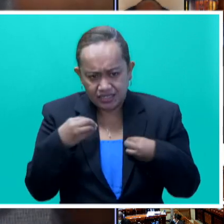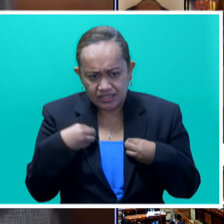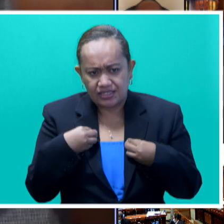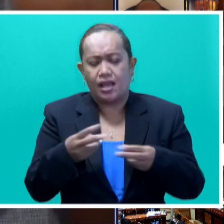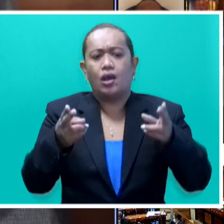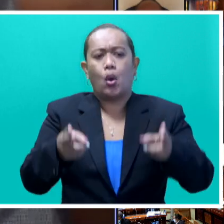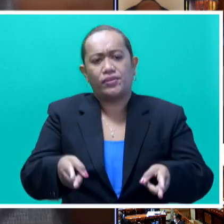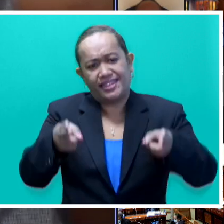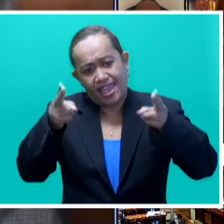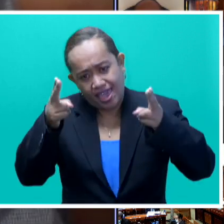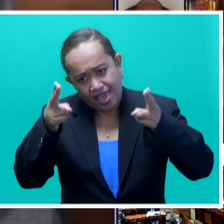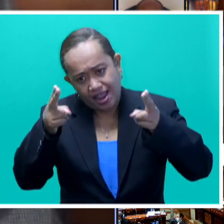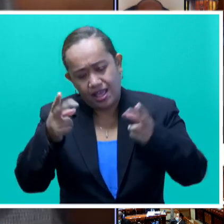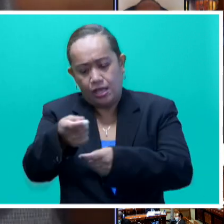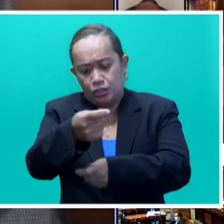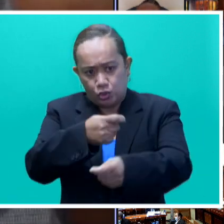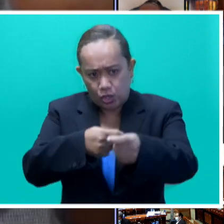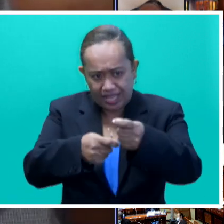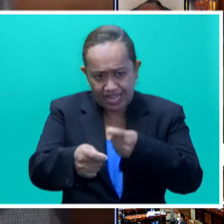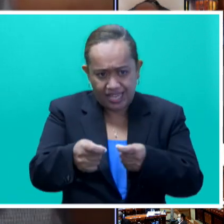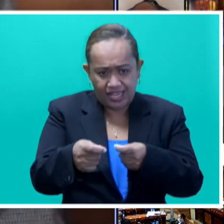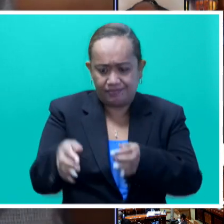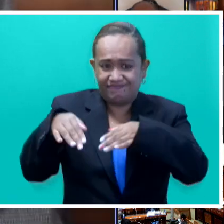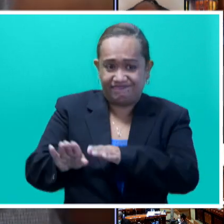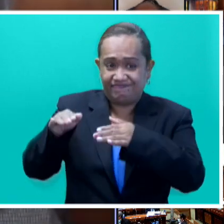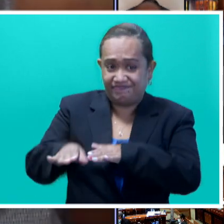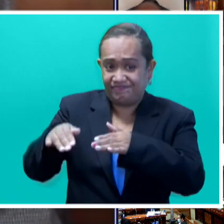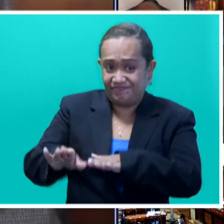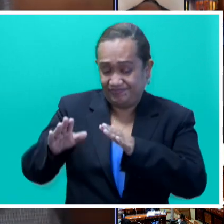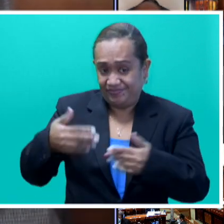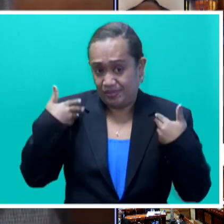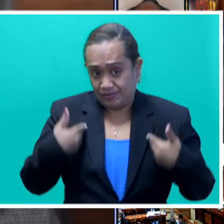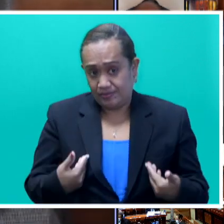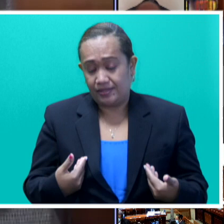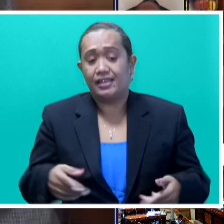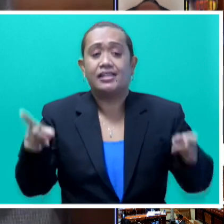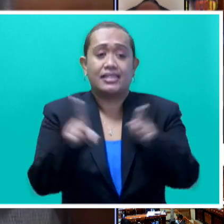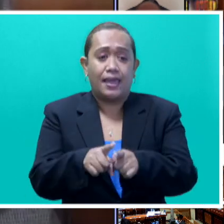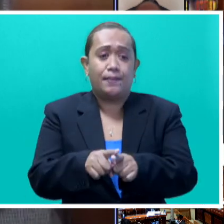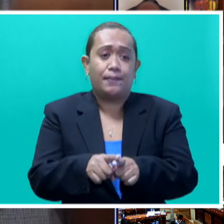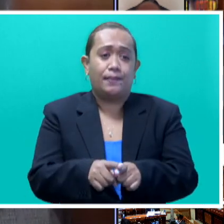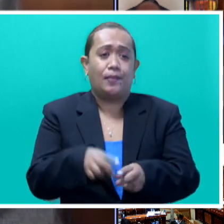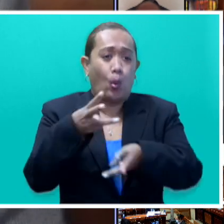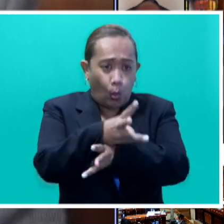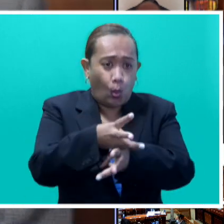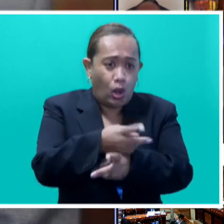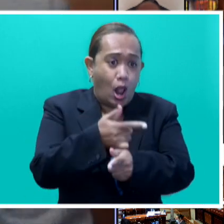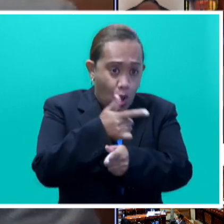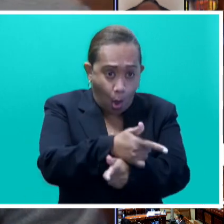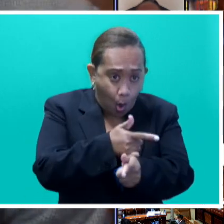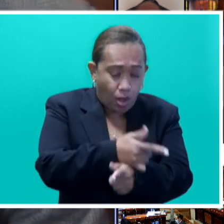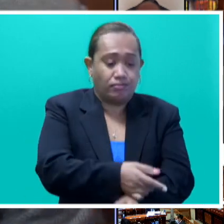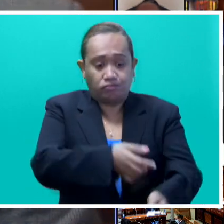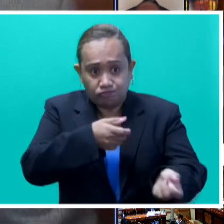and catering, garment industry, sawmilling and logging industry, road